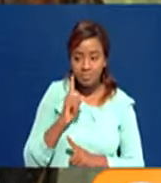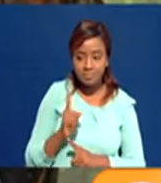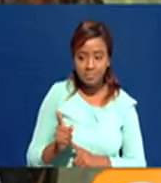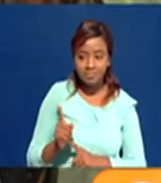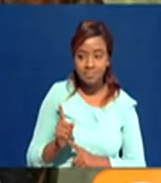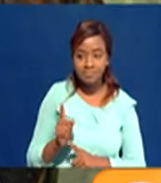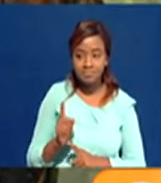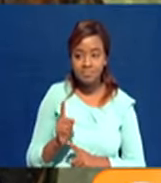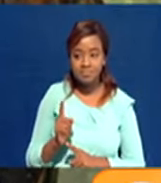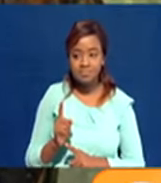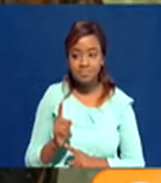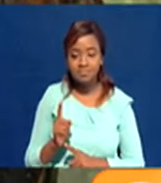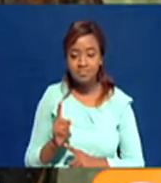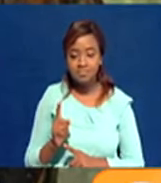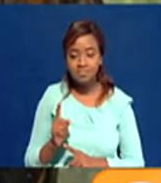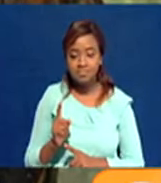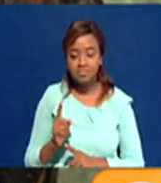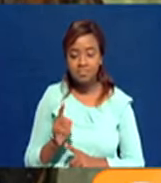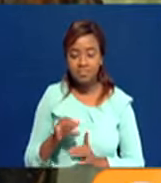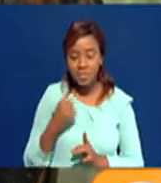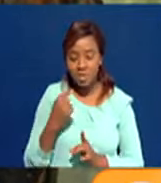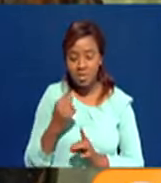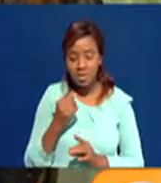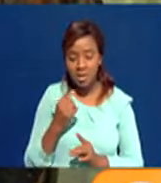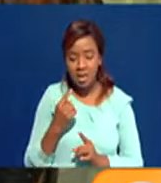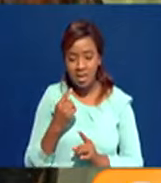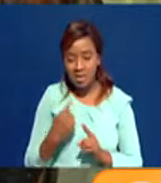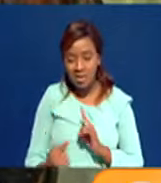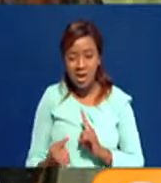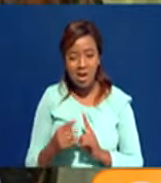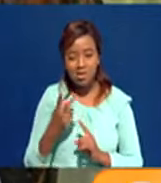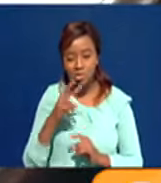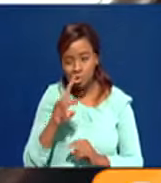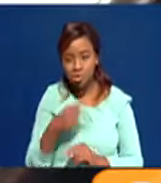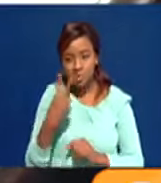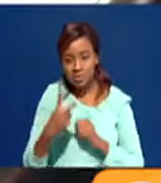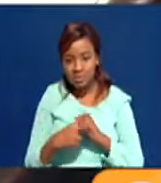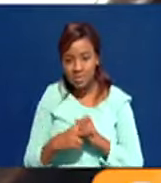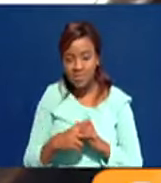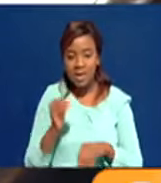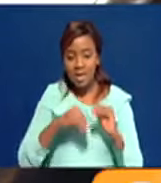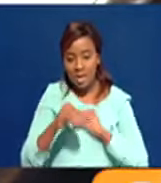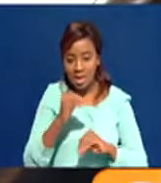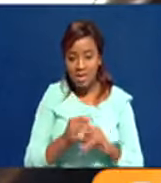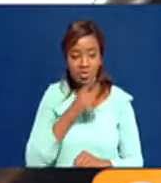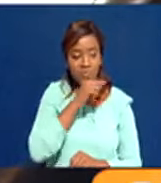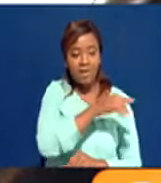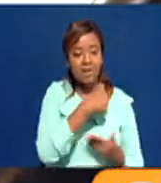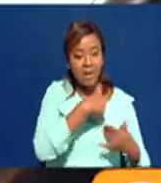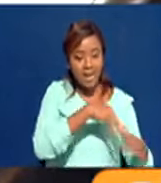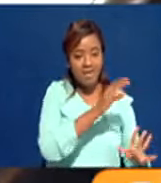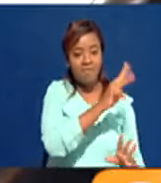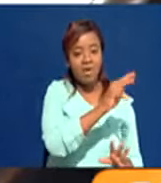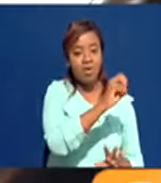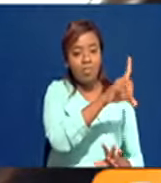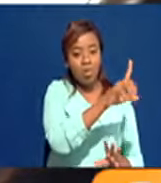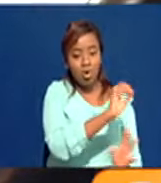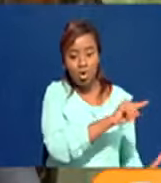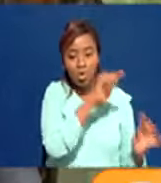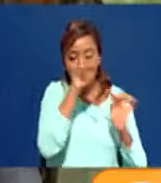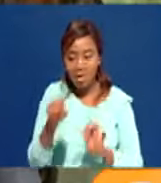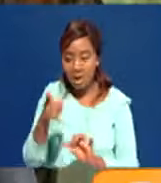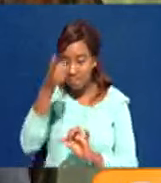Ikafika wakati wa election 2007, mzee akakuja nyumbani. Kufika nyumbani, mzee akapata